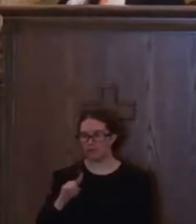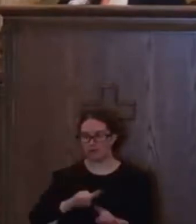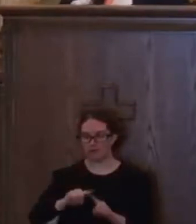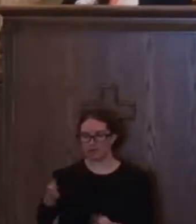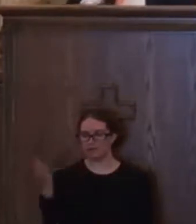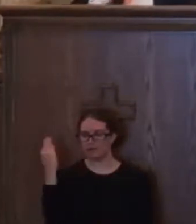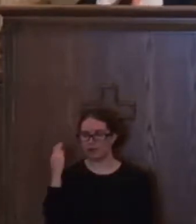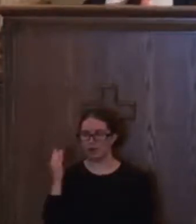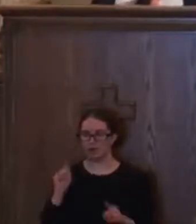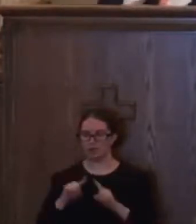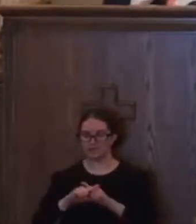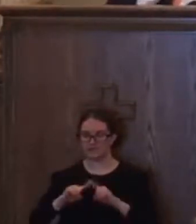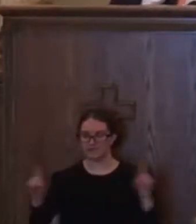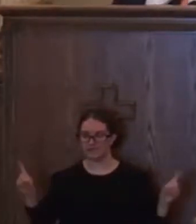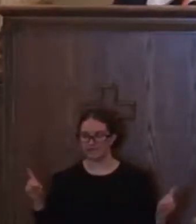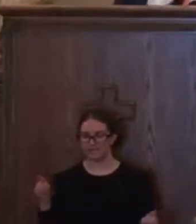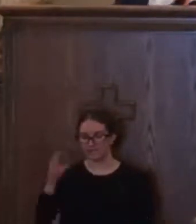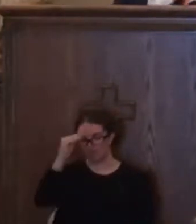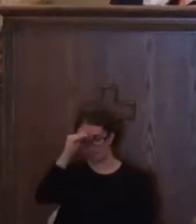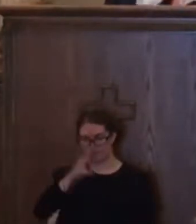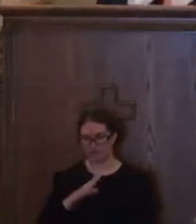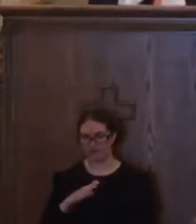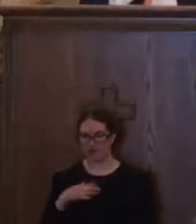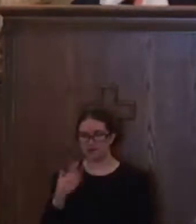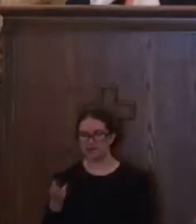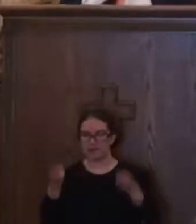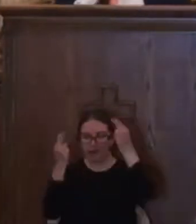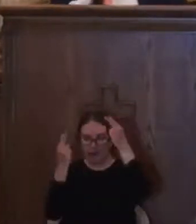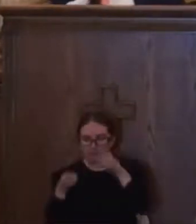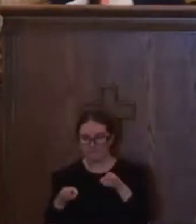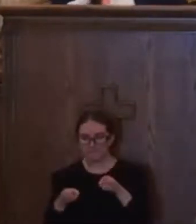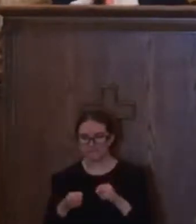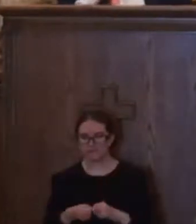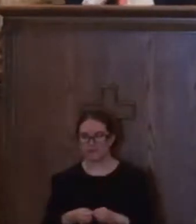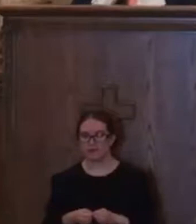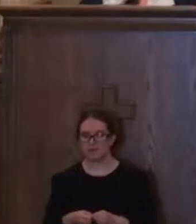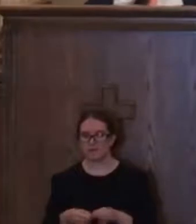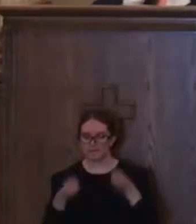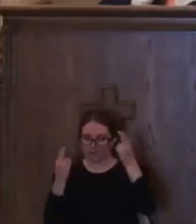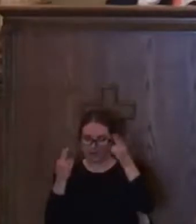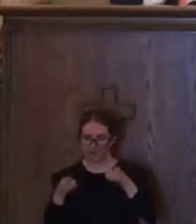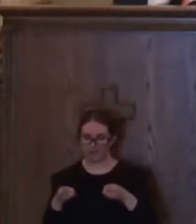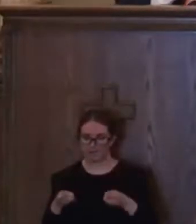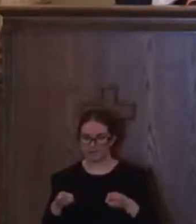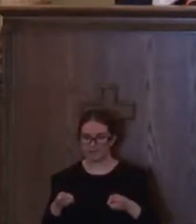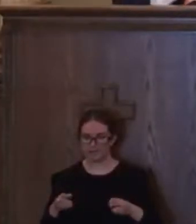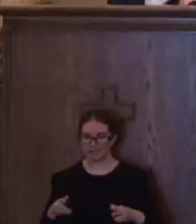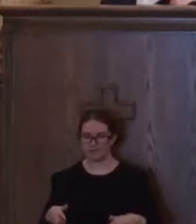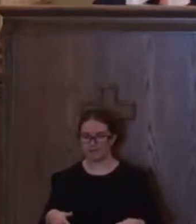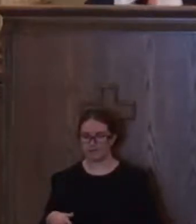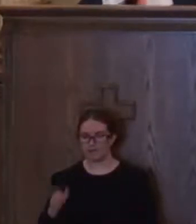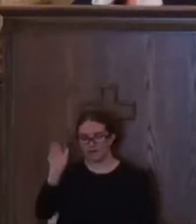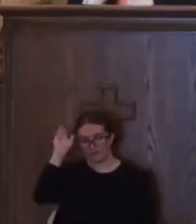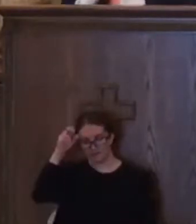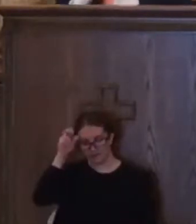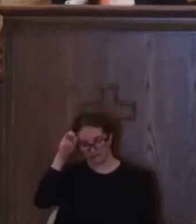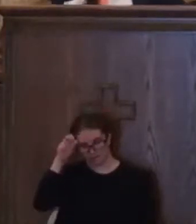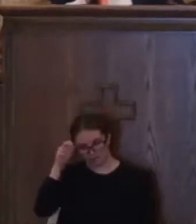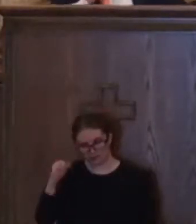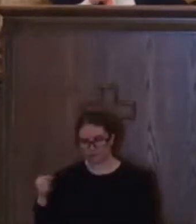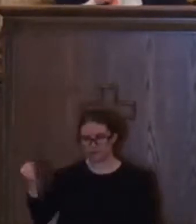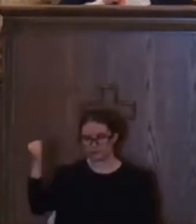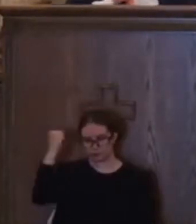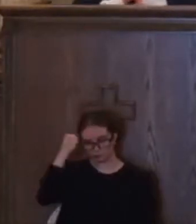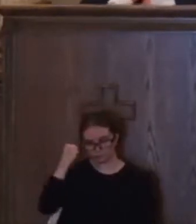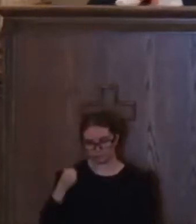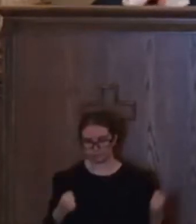man. Something had happened. And what had been going on is the devil had been wearing at him,